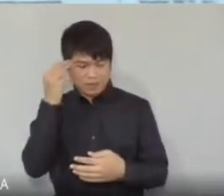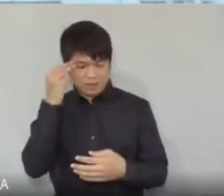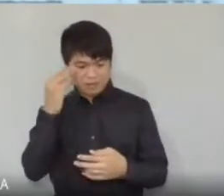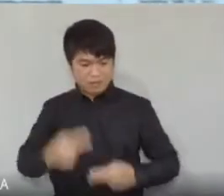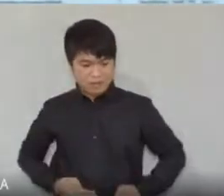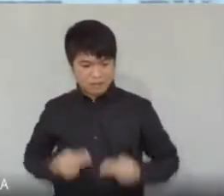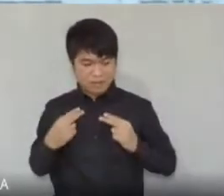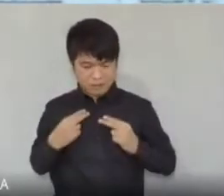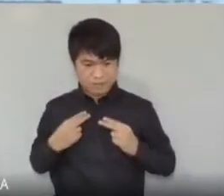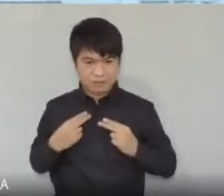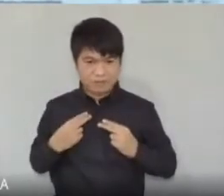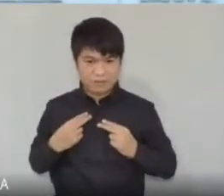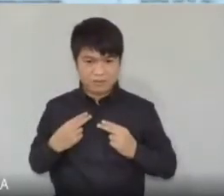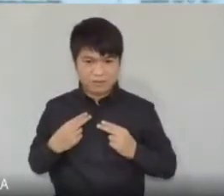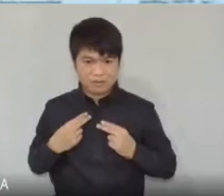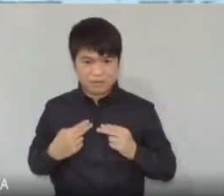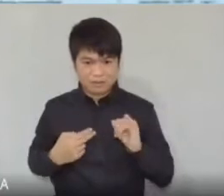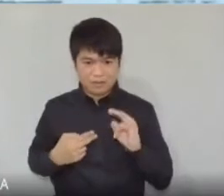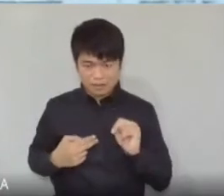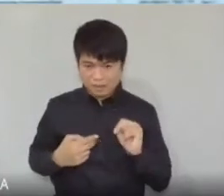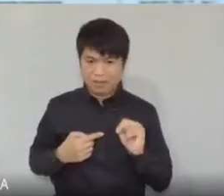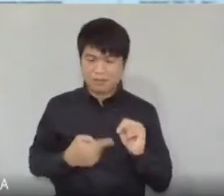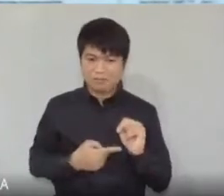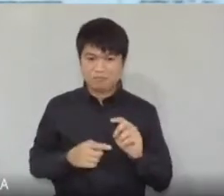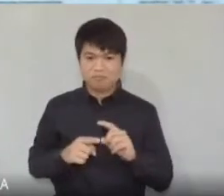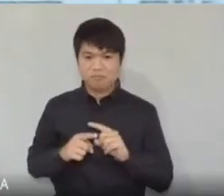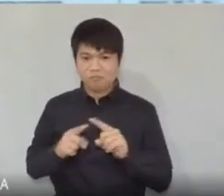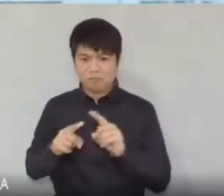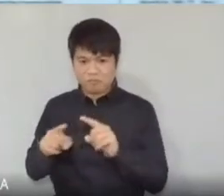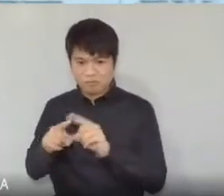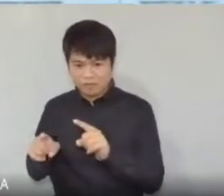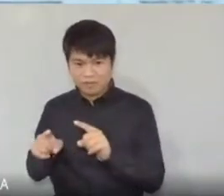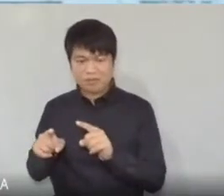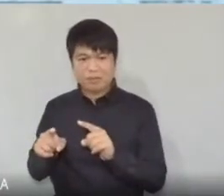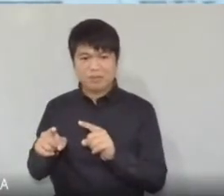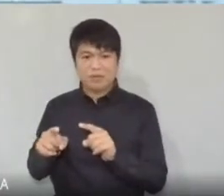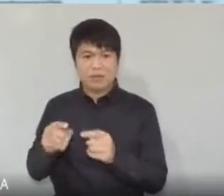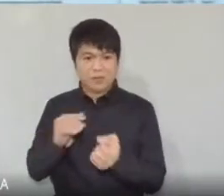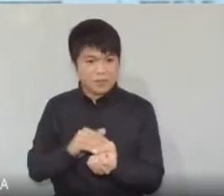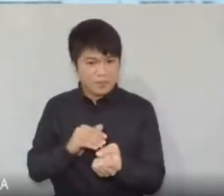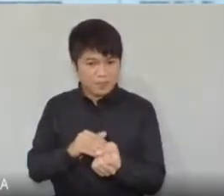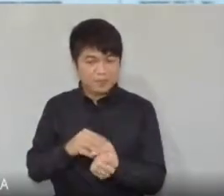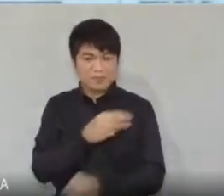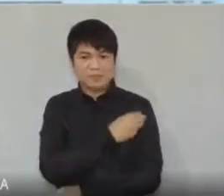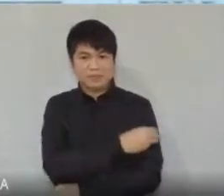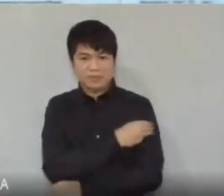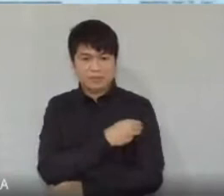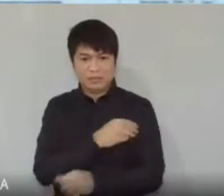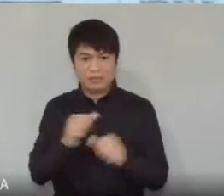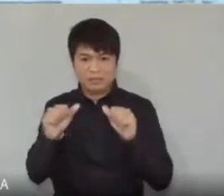the days and time available. All you have to do is just call or